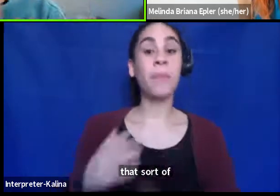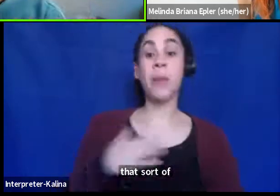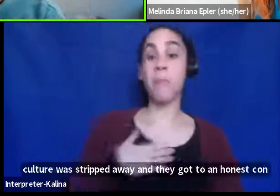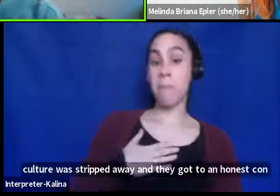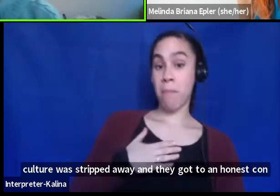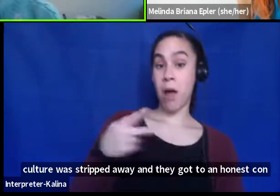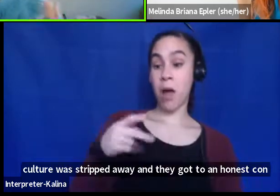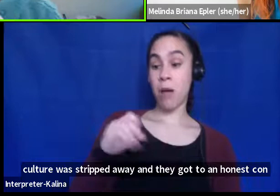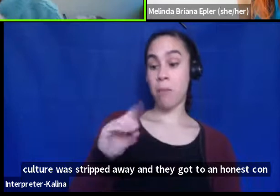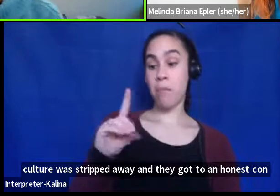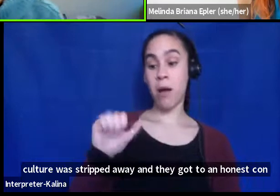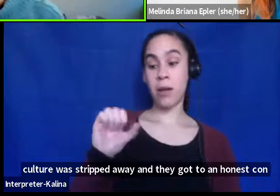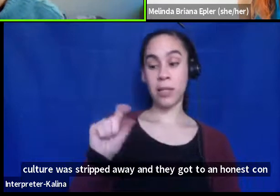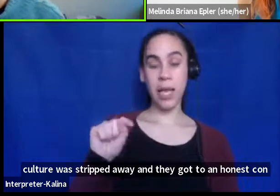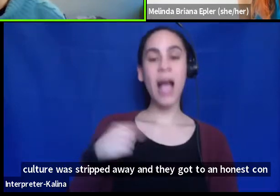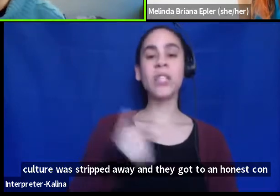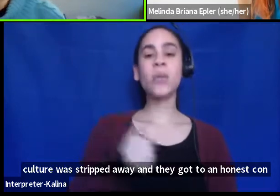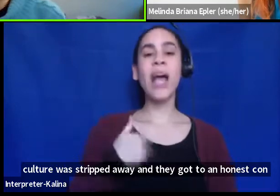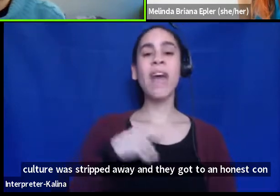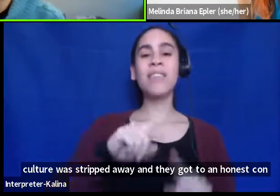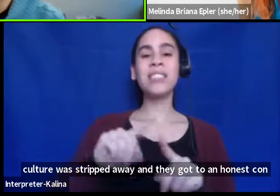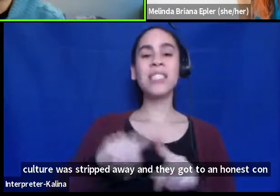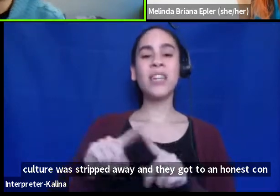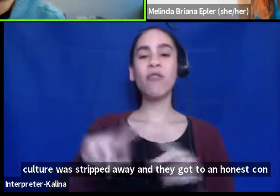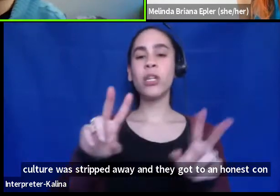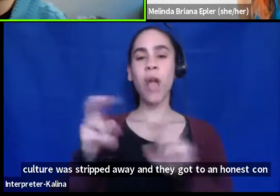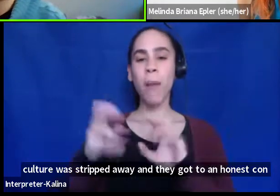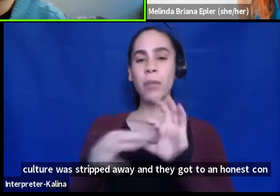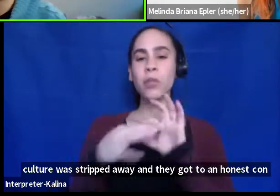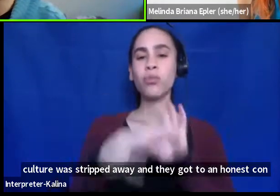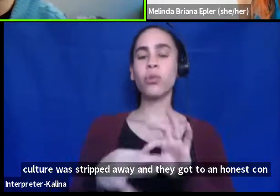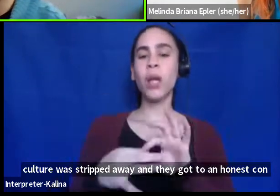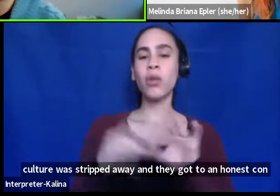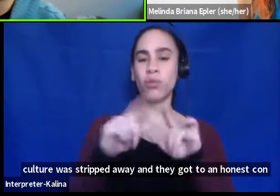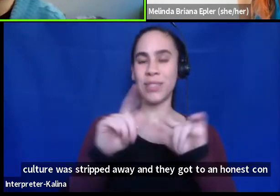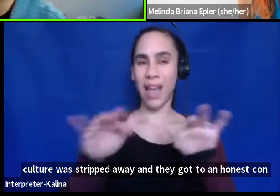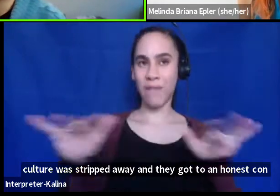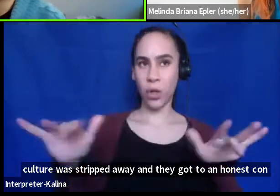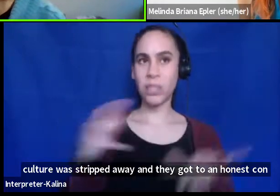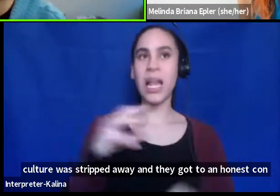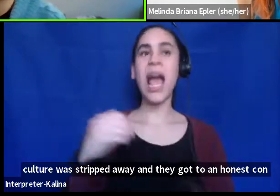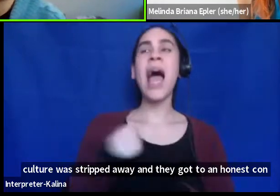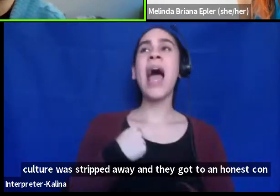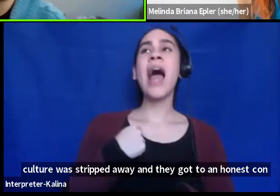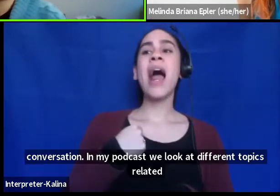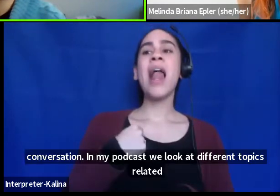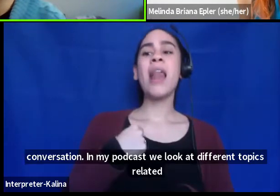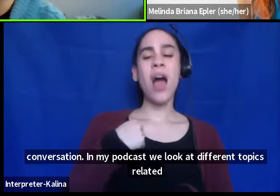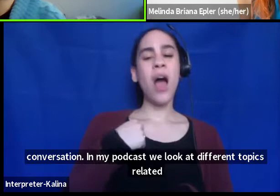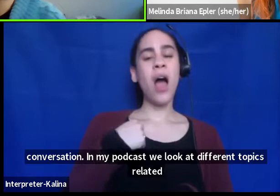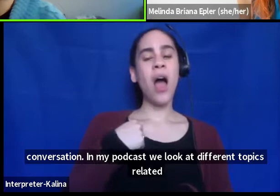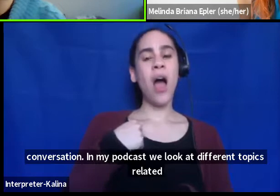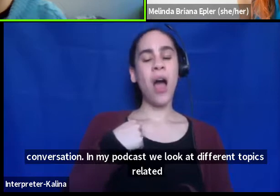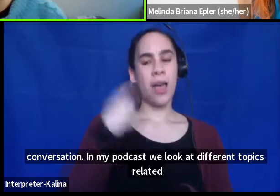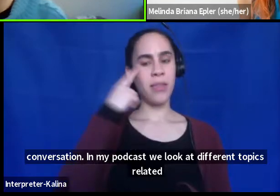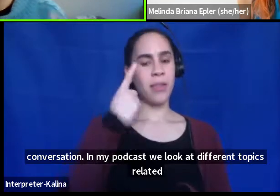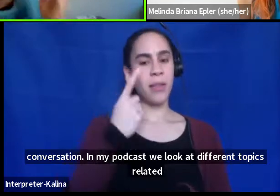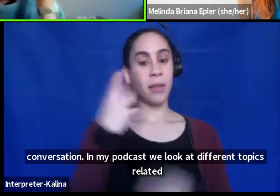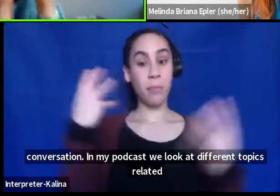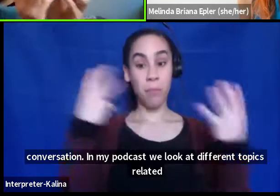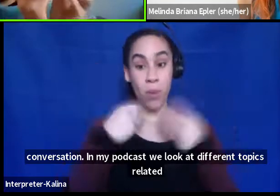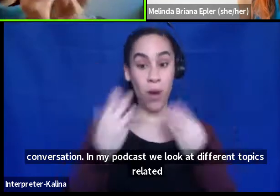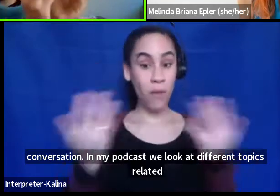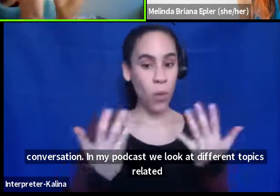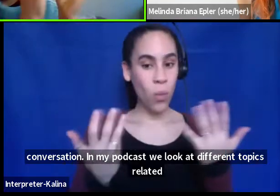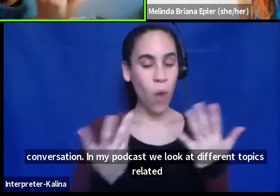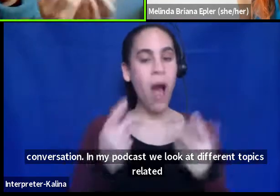like different topics related to diversity. And I found that something that's really beautiful about that is that people tend to be